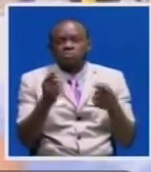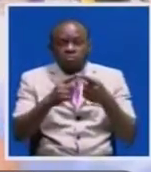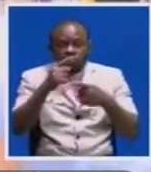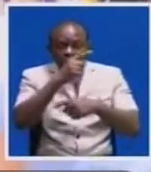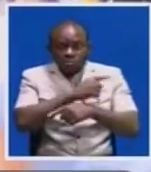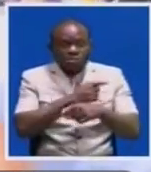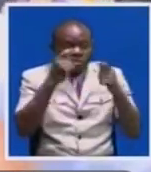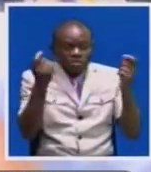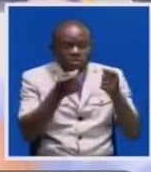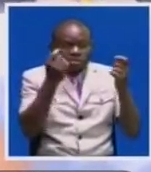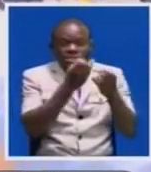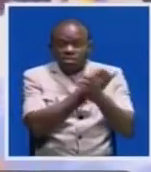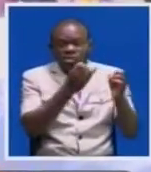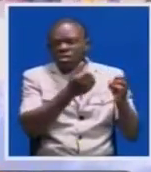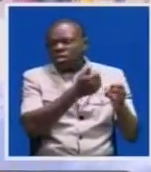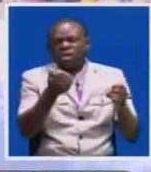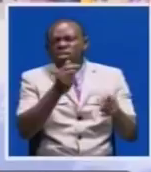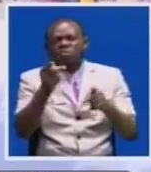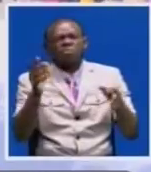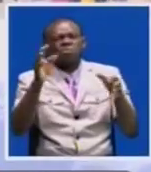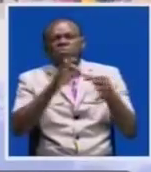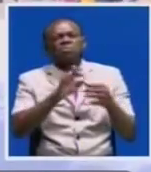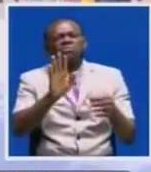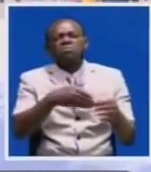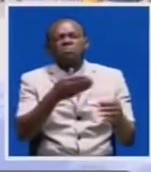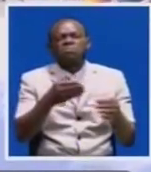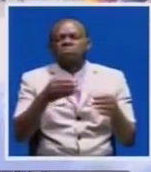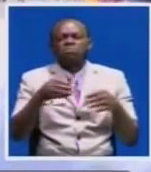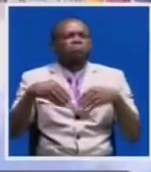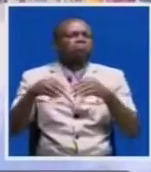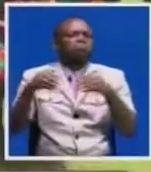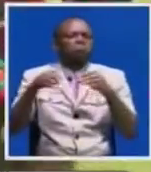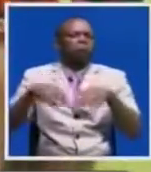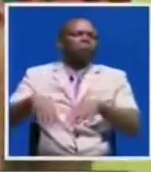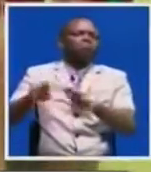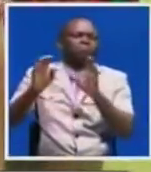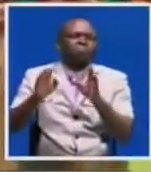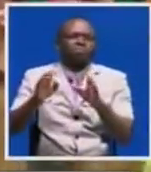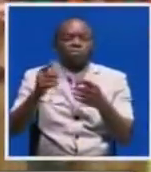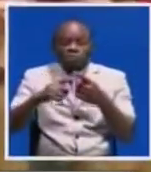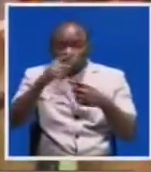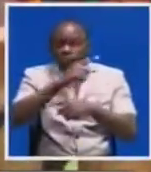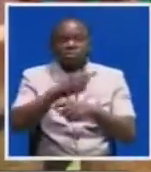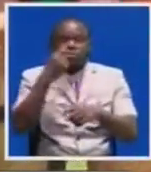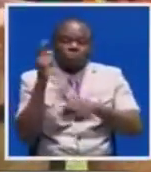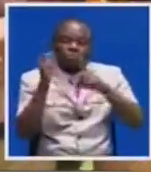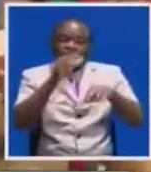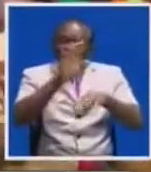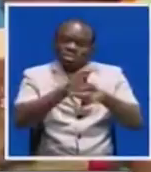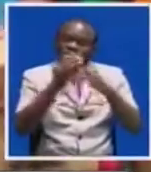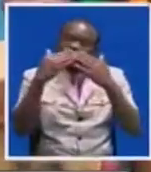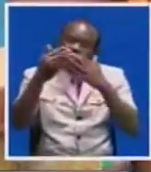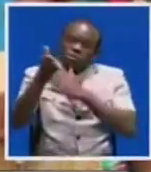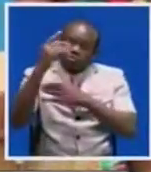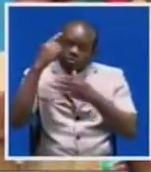to church and give thanksgiving to God for liberating us. Frank Chingambo reporting